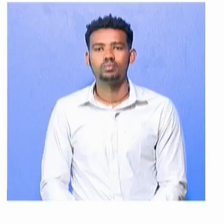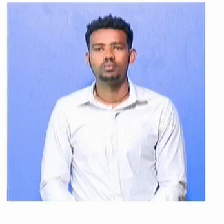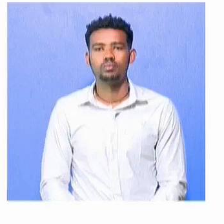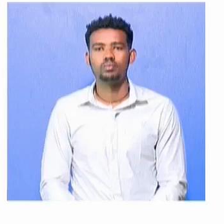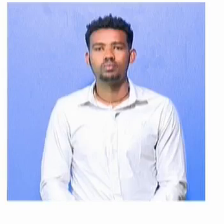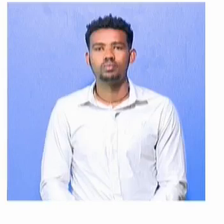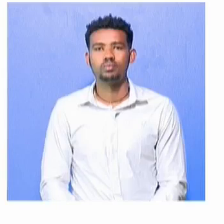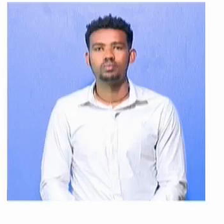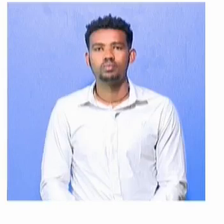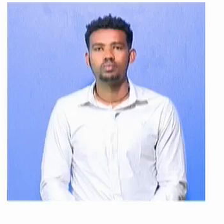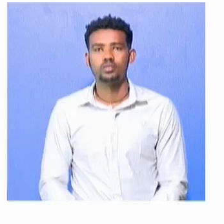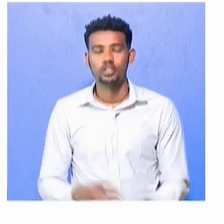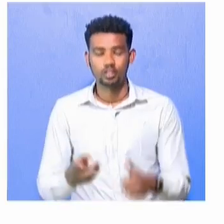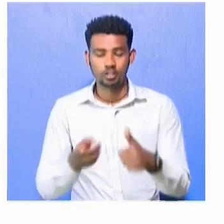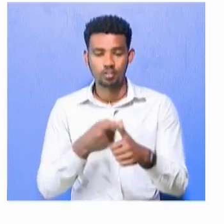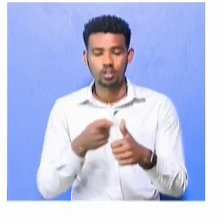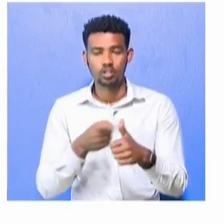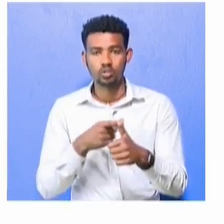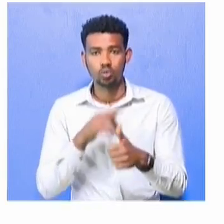the school?